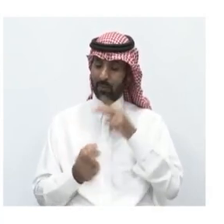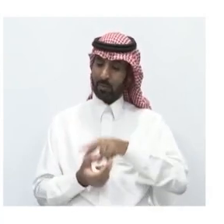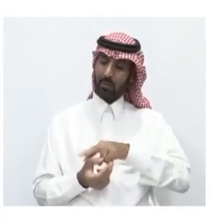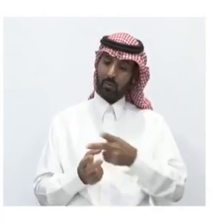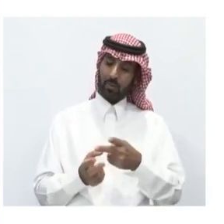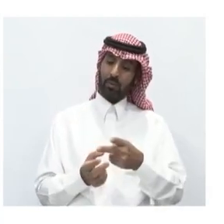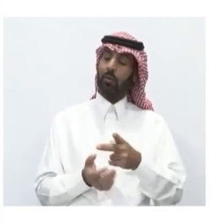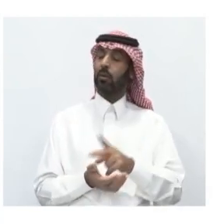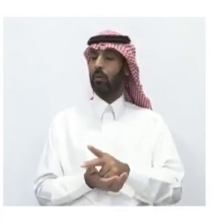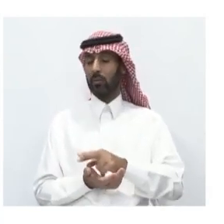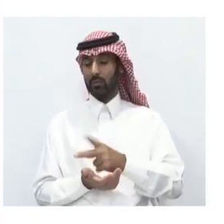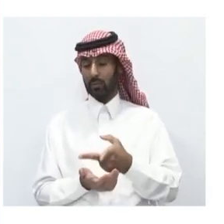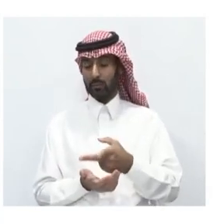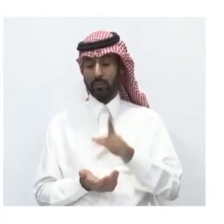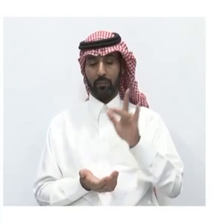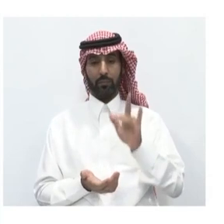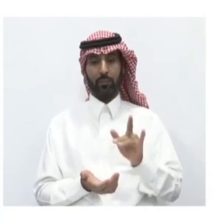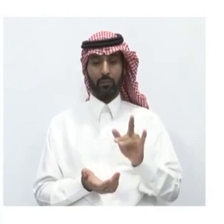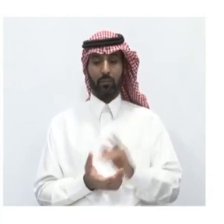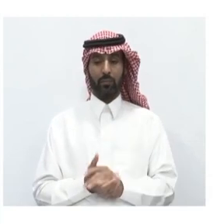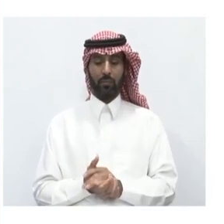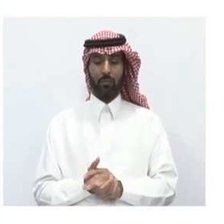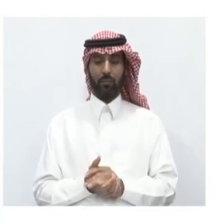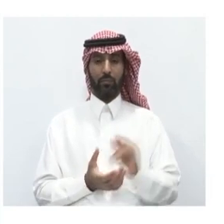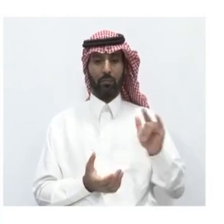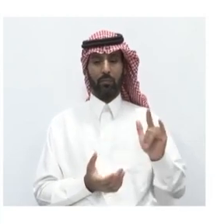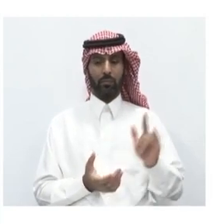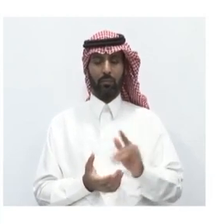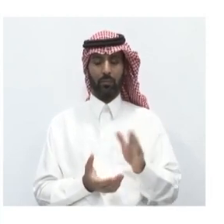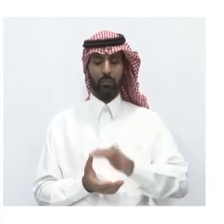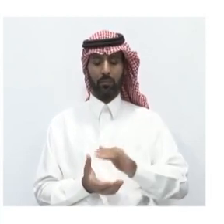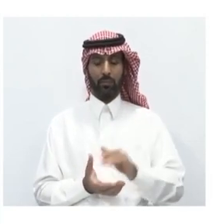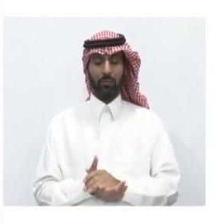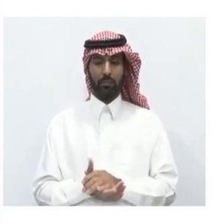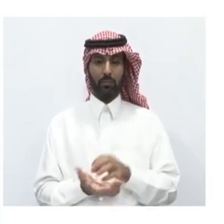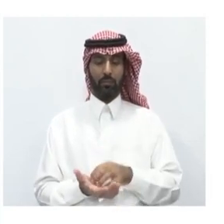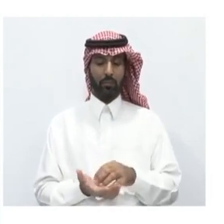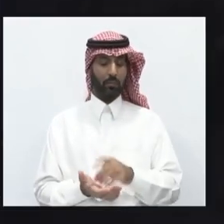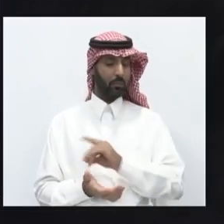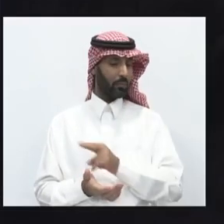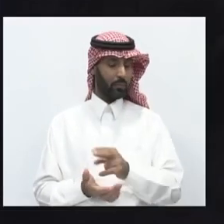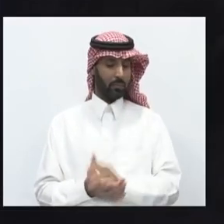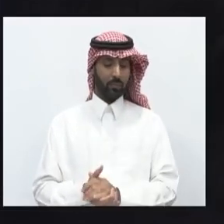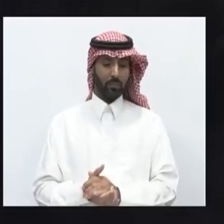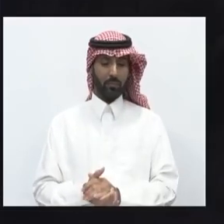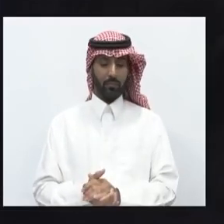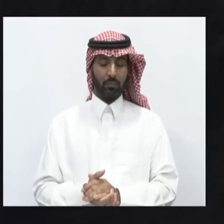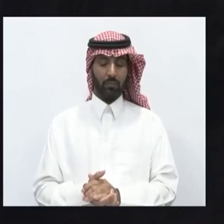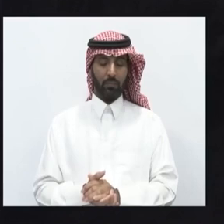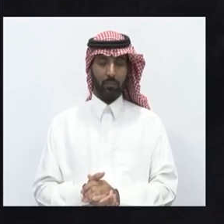other passengers. It's also against the policy of the airline. She said, sorry,